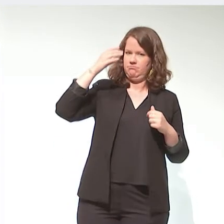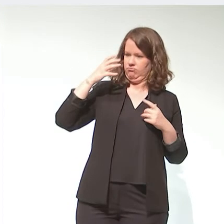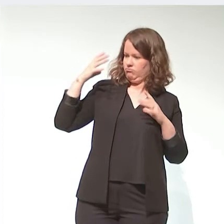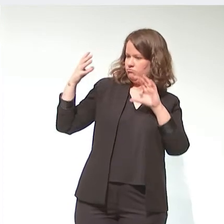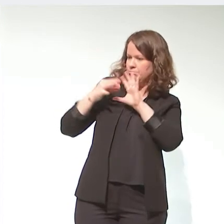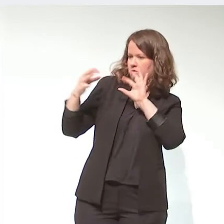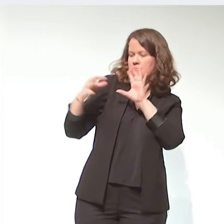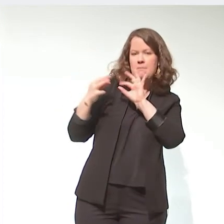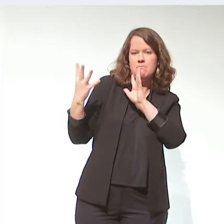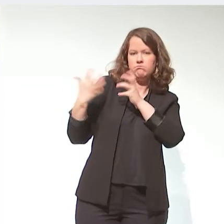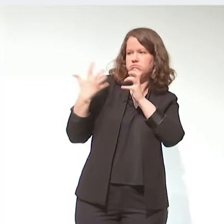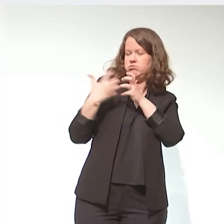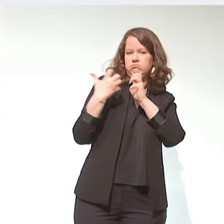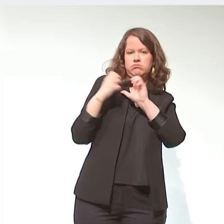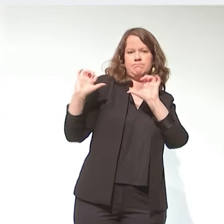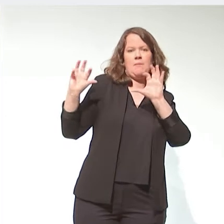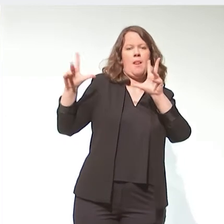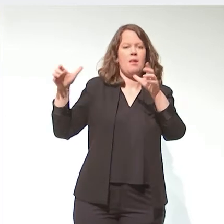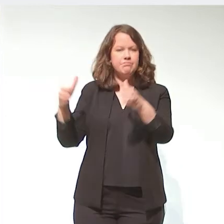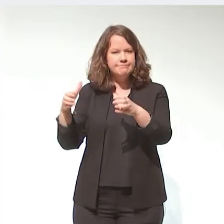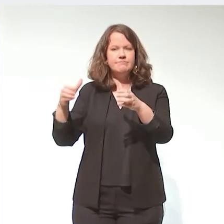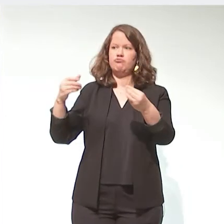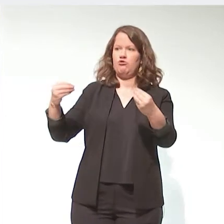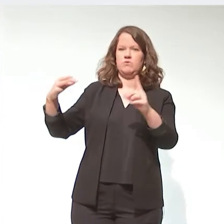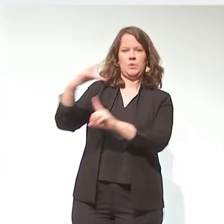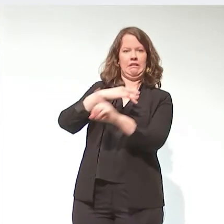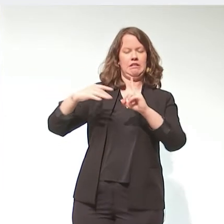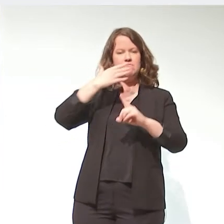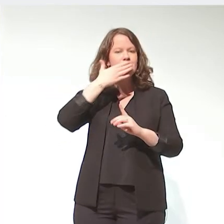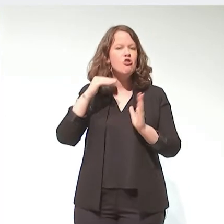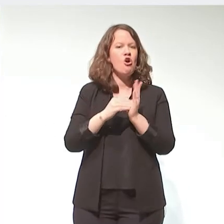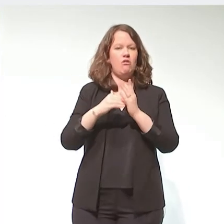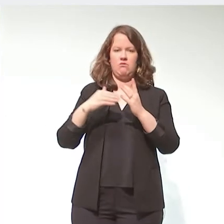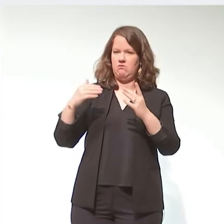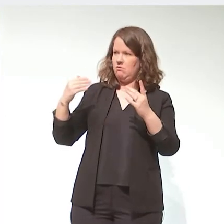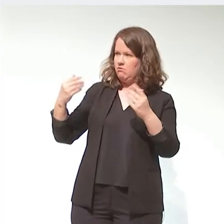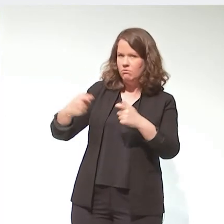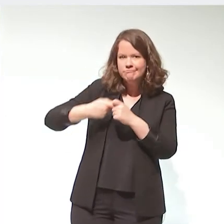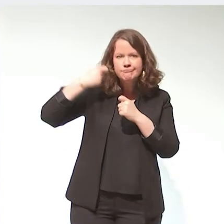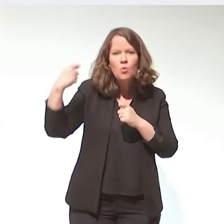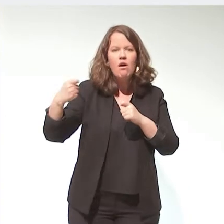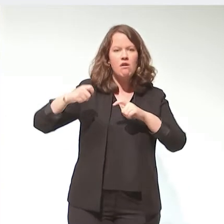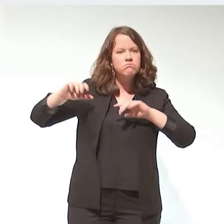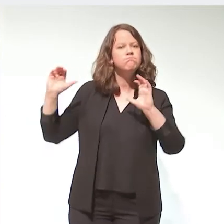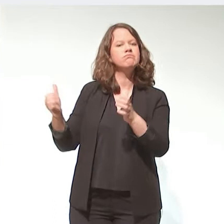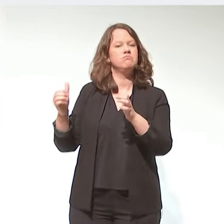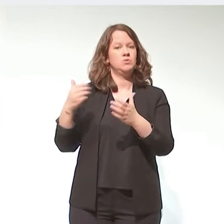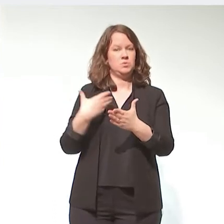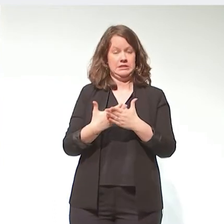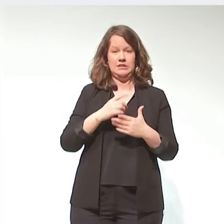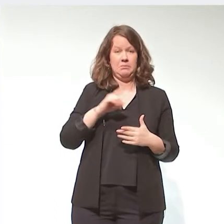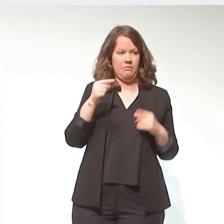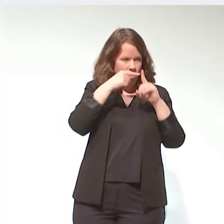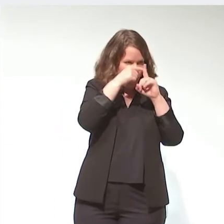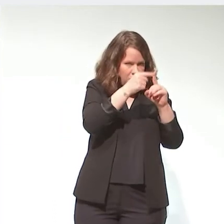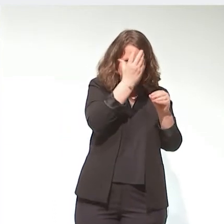communities and societies. So it also has this wider perspective. And then, of course, if we